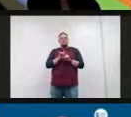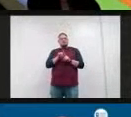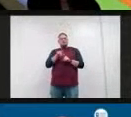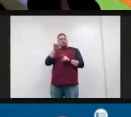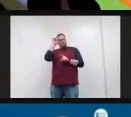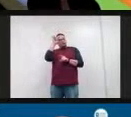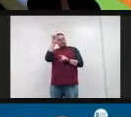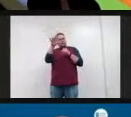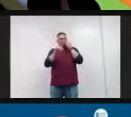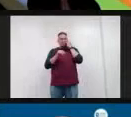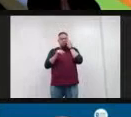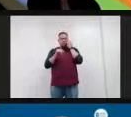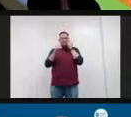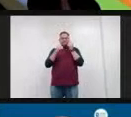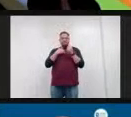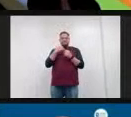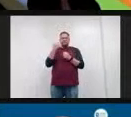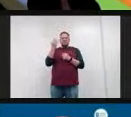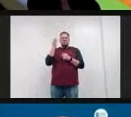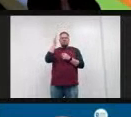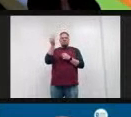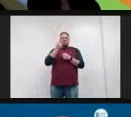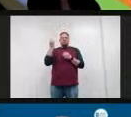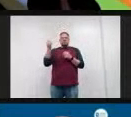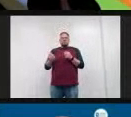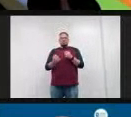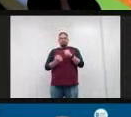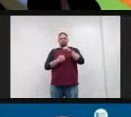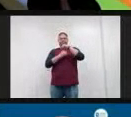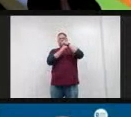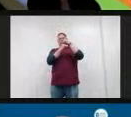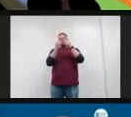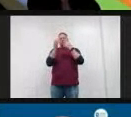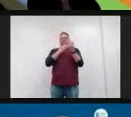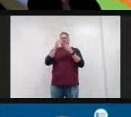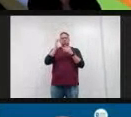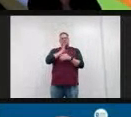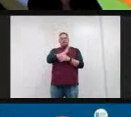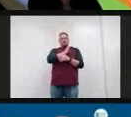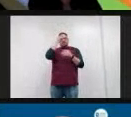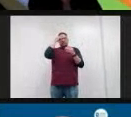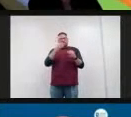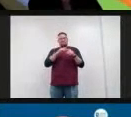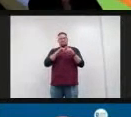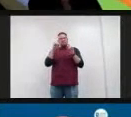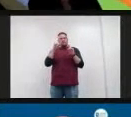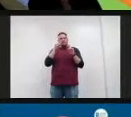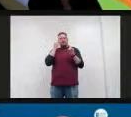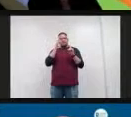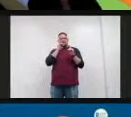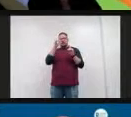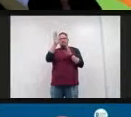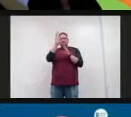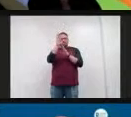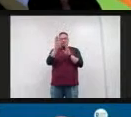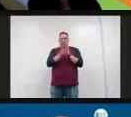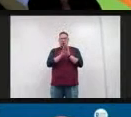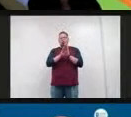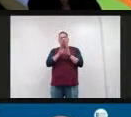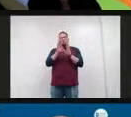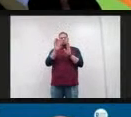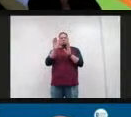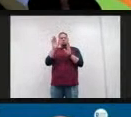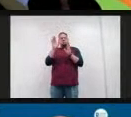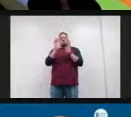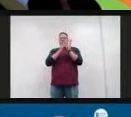mean, I pretty much will always uphold whatever the board decides, but if it's unbiblical or unconstitutional,